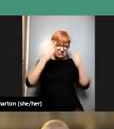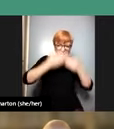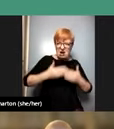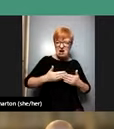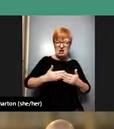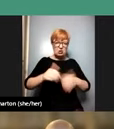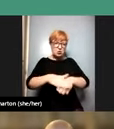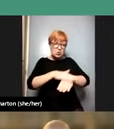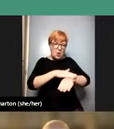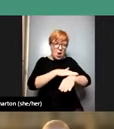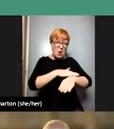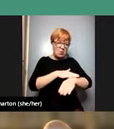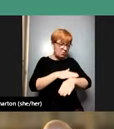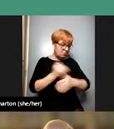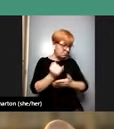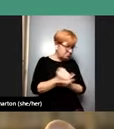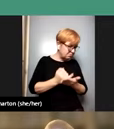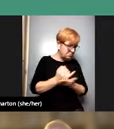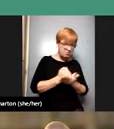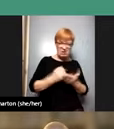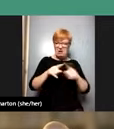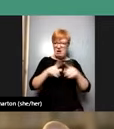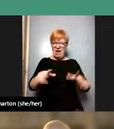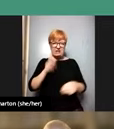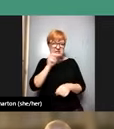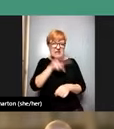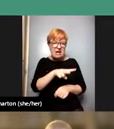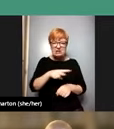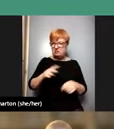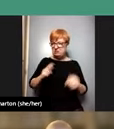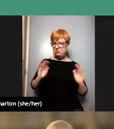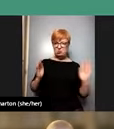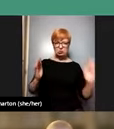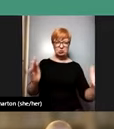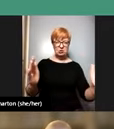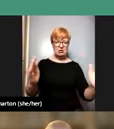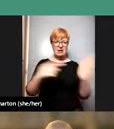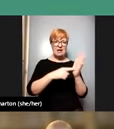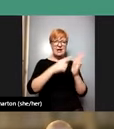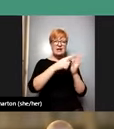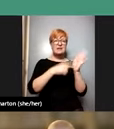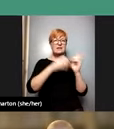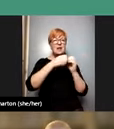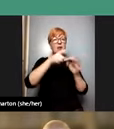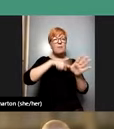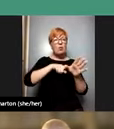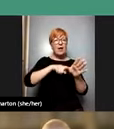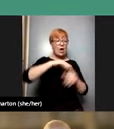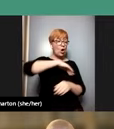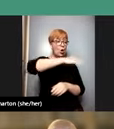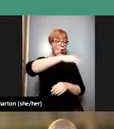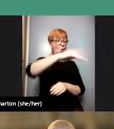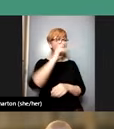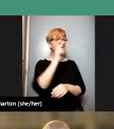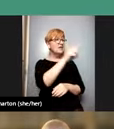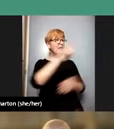and damp country bush. Along the Tilbury coastline, there are dark and sleeping hills. A few factory chimneys that